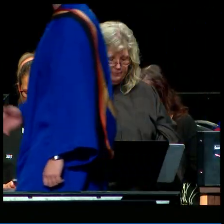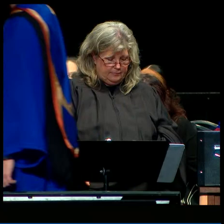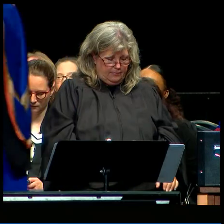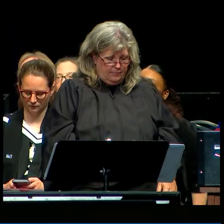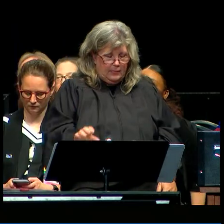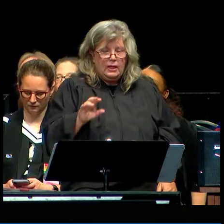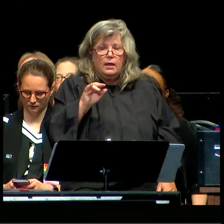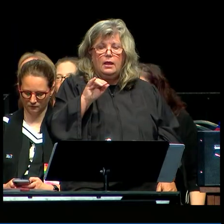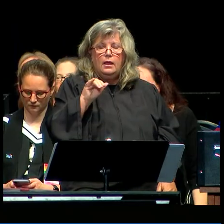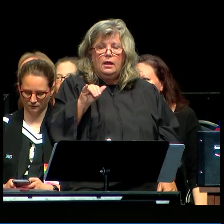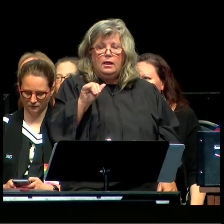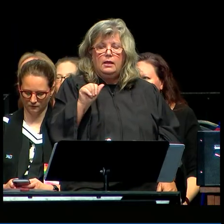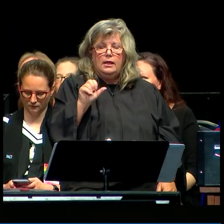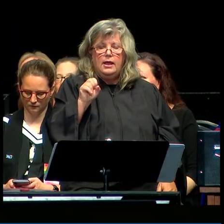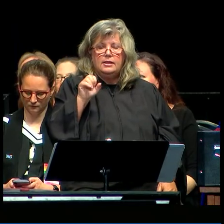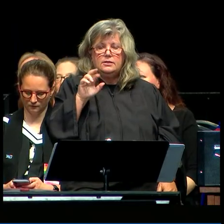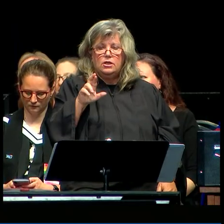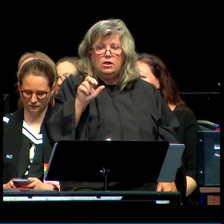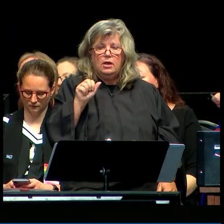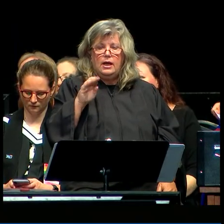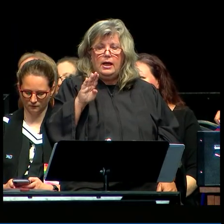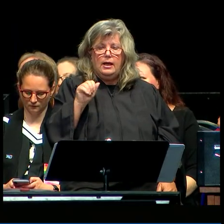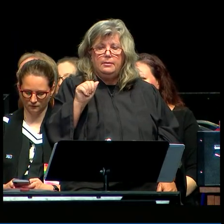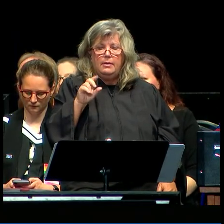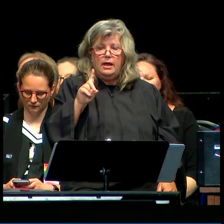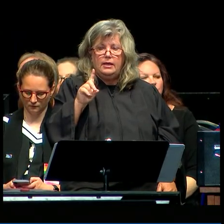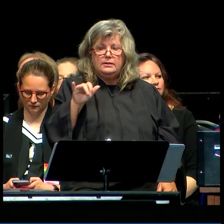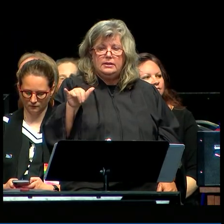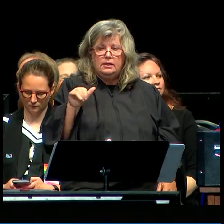Yasser Abadi with distinction.